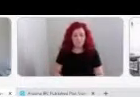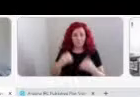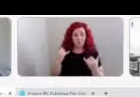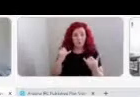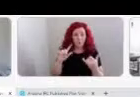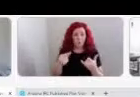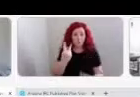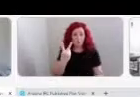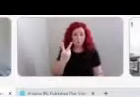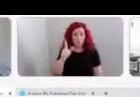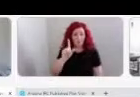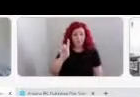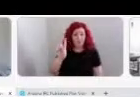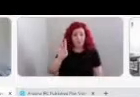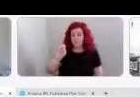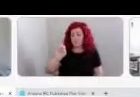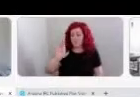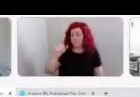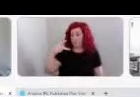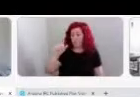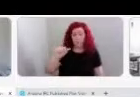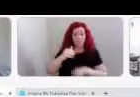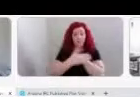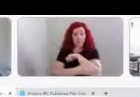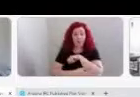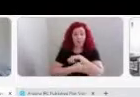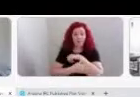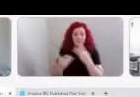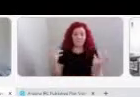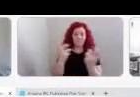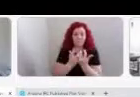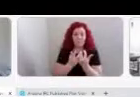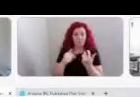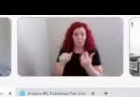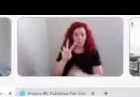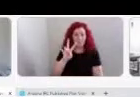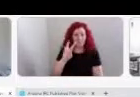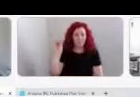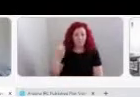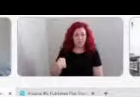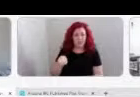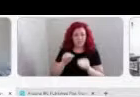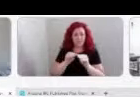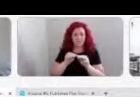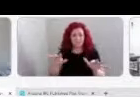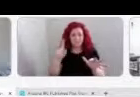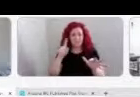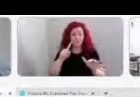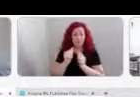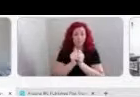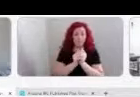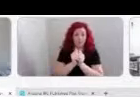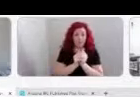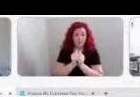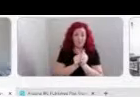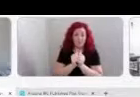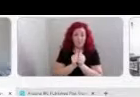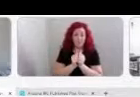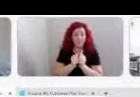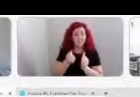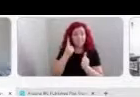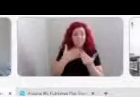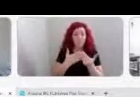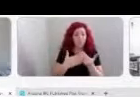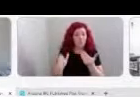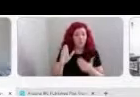two lds in maricopa county fall within the seven percent spread for competitiveness the remaining